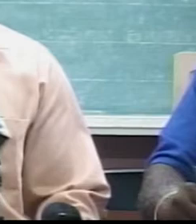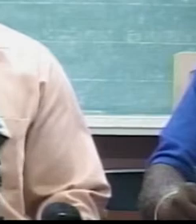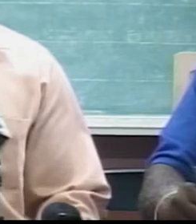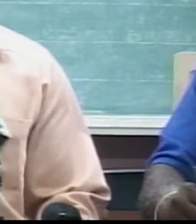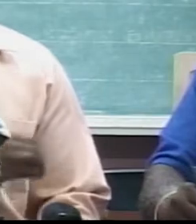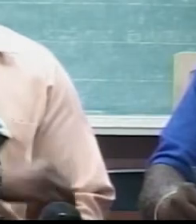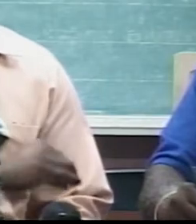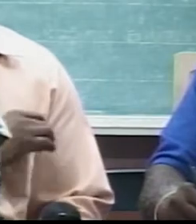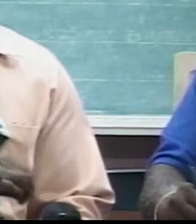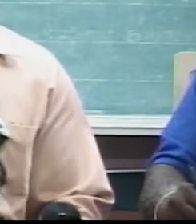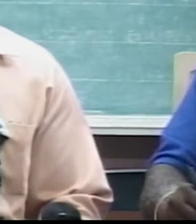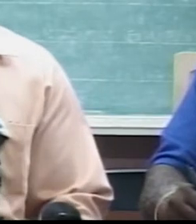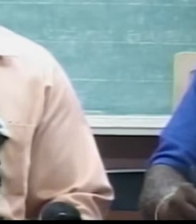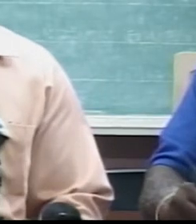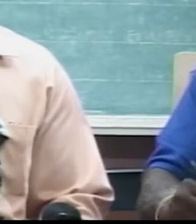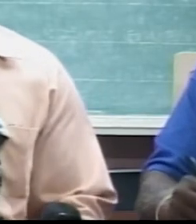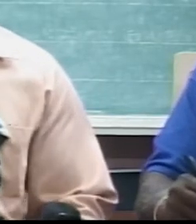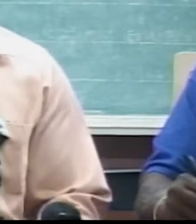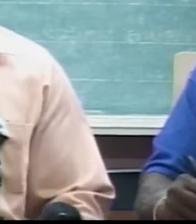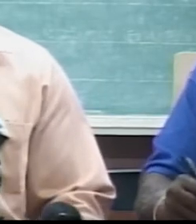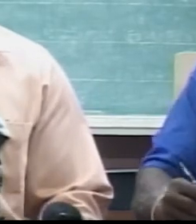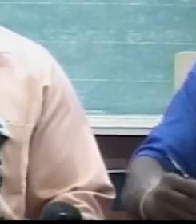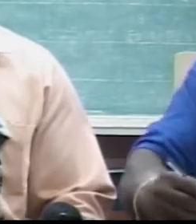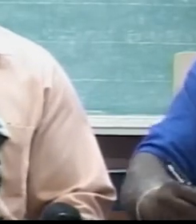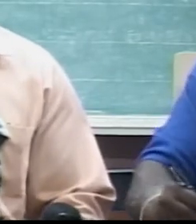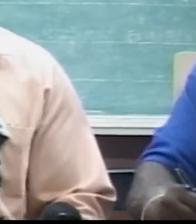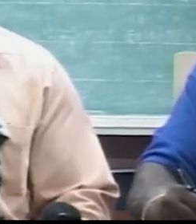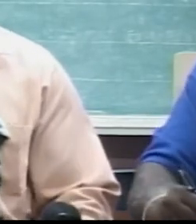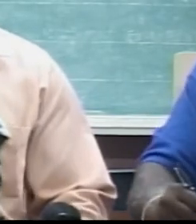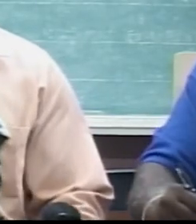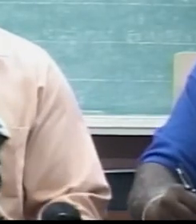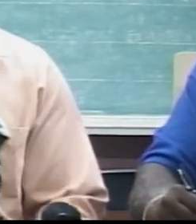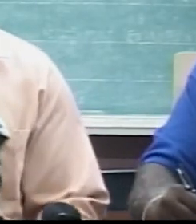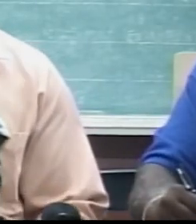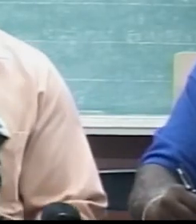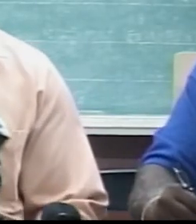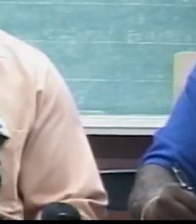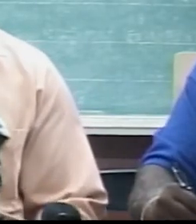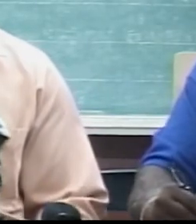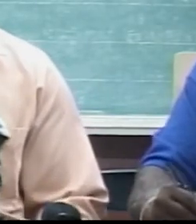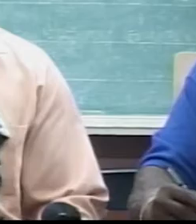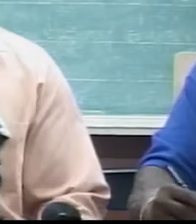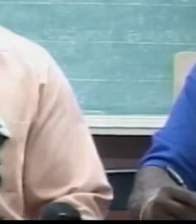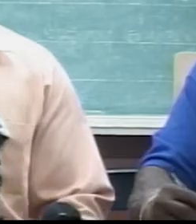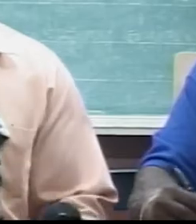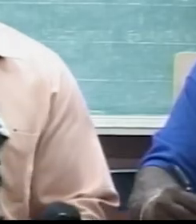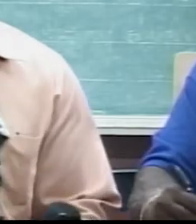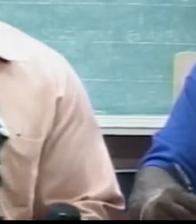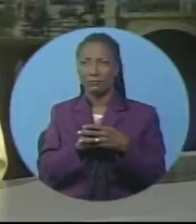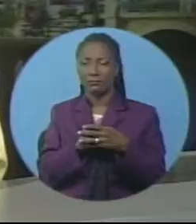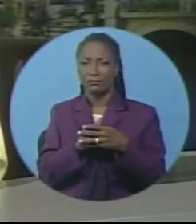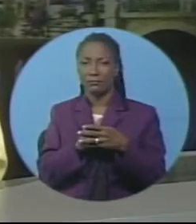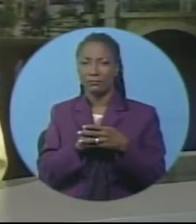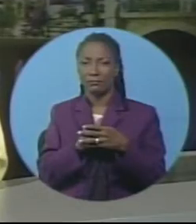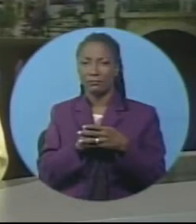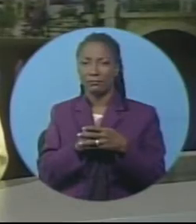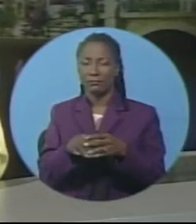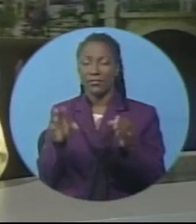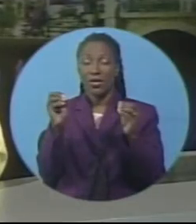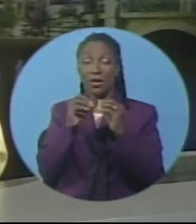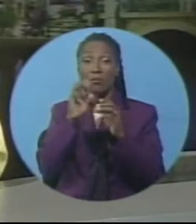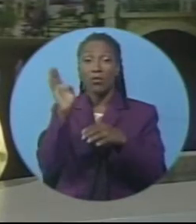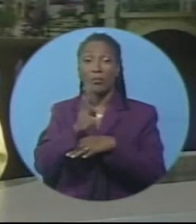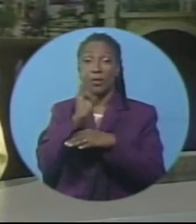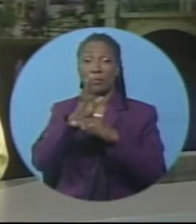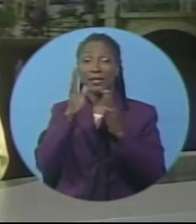We've gone bad enough with the macaroni and cheese thing, but we've gone to ramen.